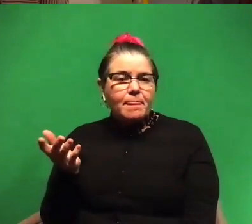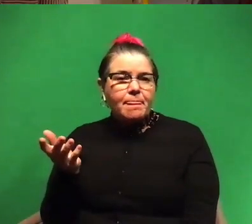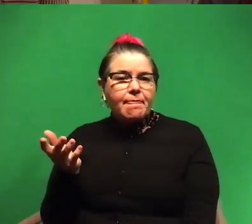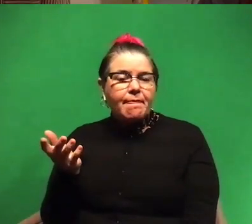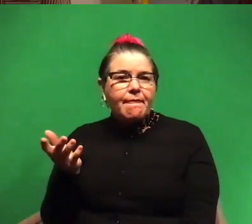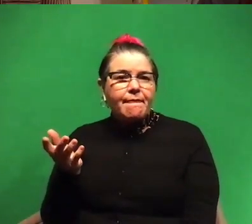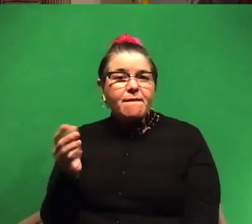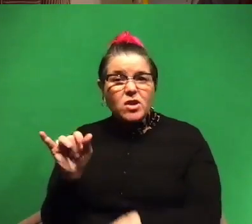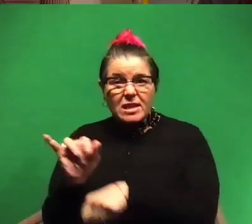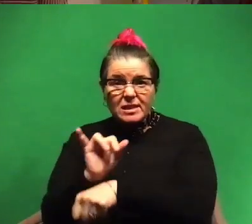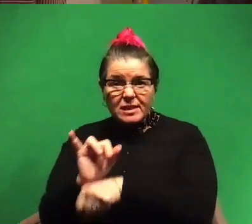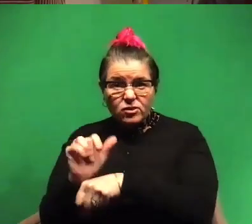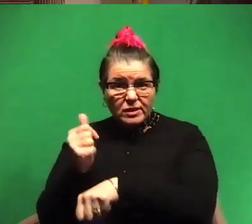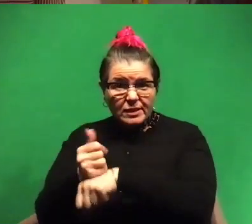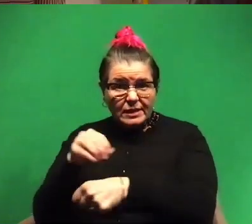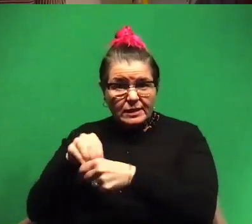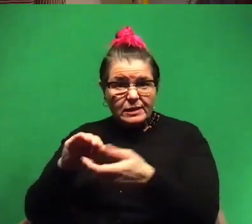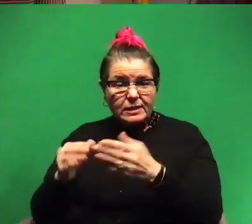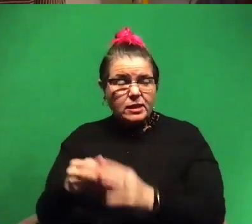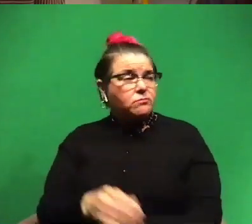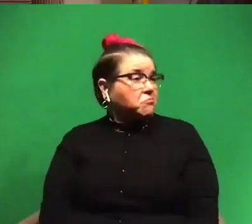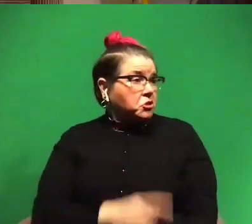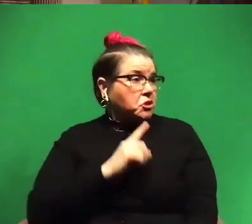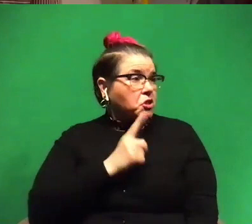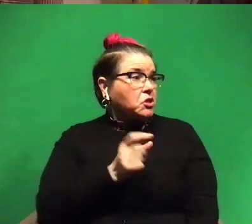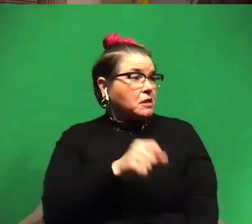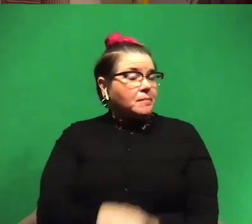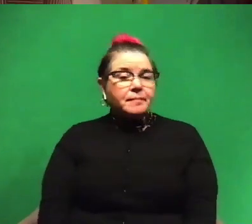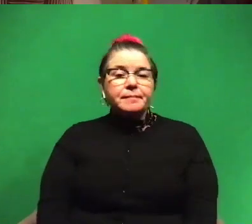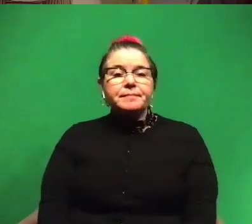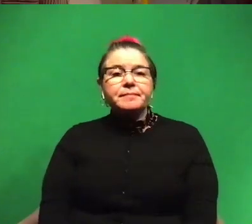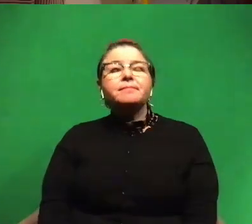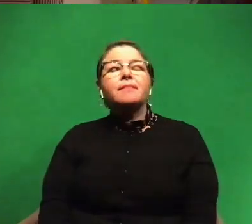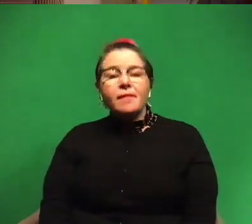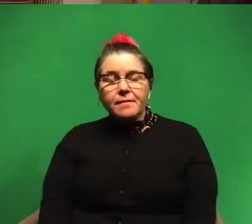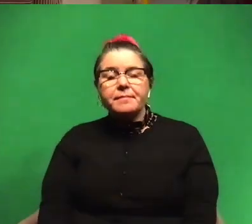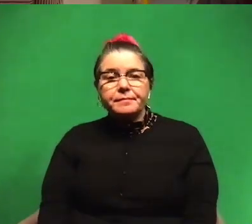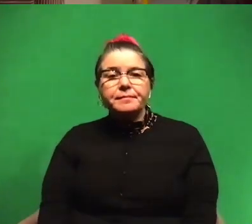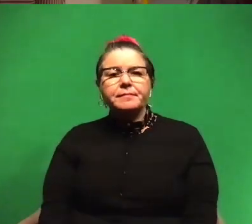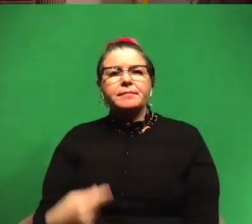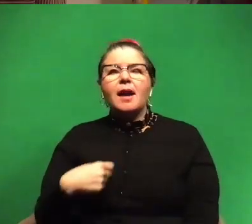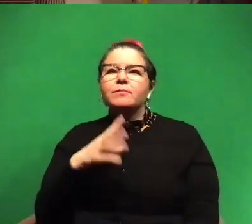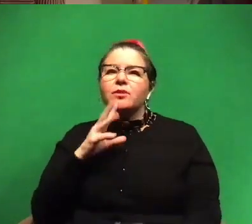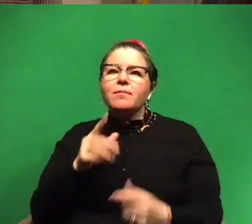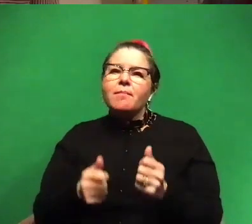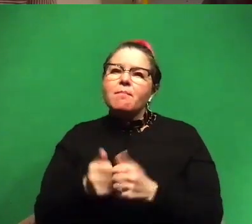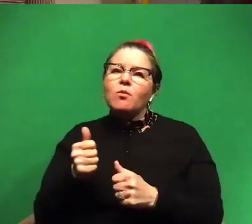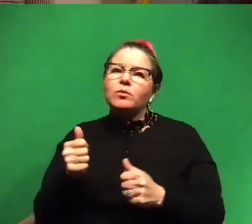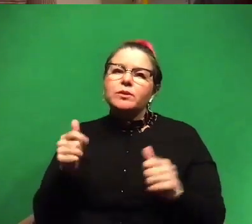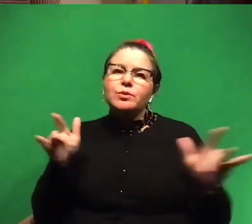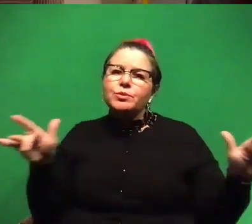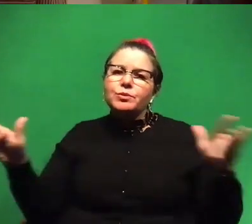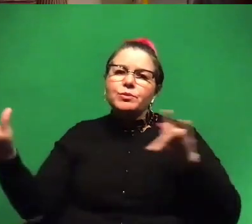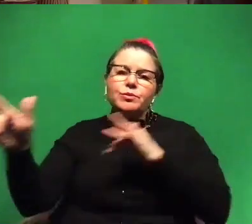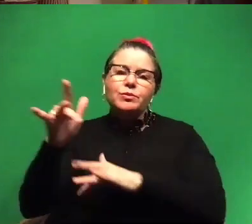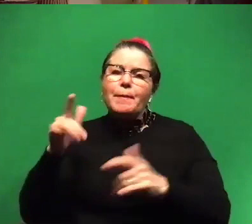for industrial sites in cities? Sure, yeah. Yeah, so I'm talking about mostly remote, like really big